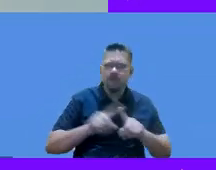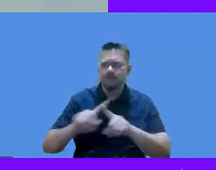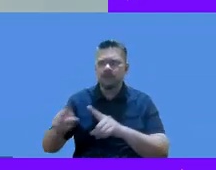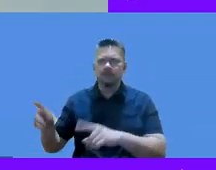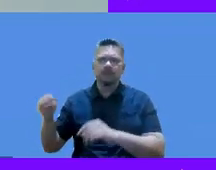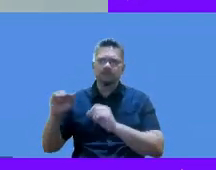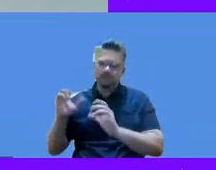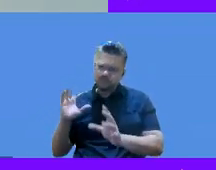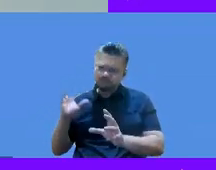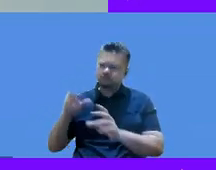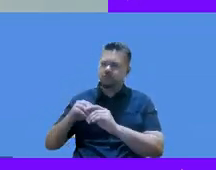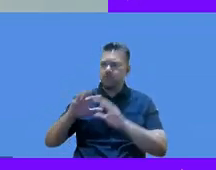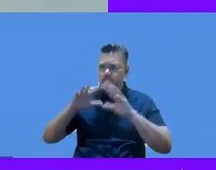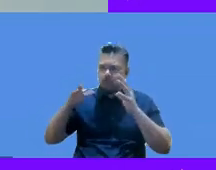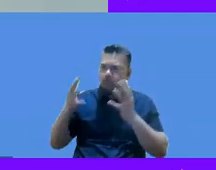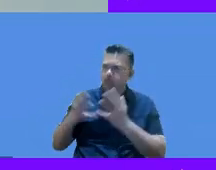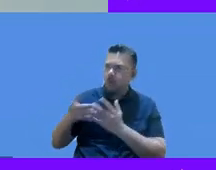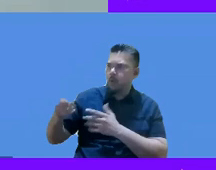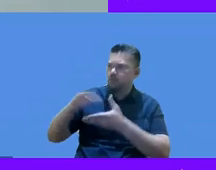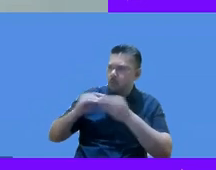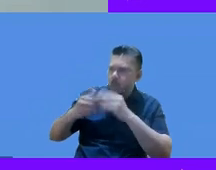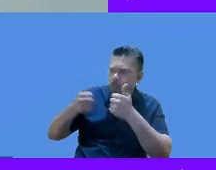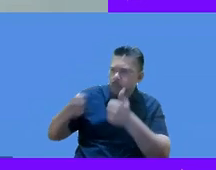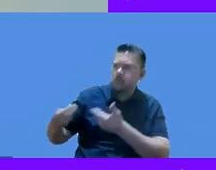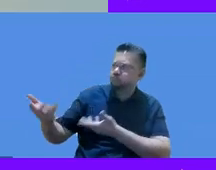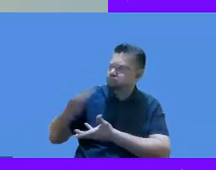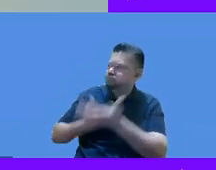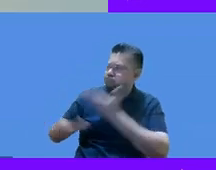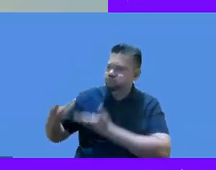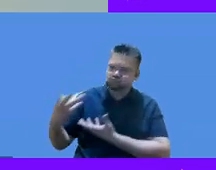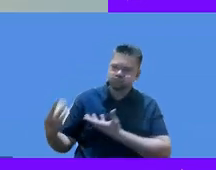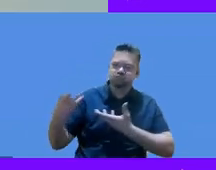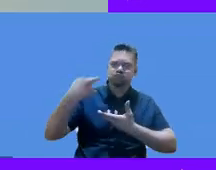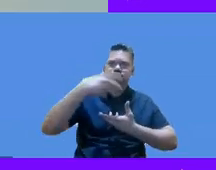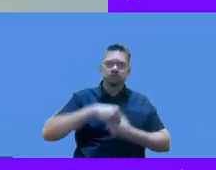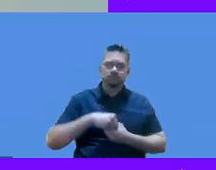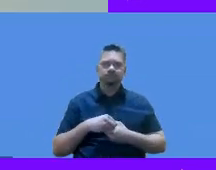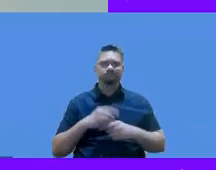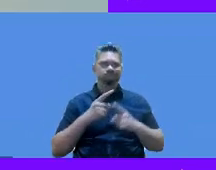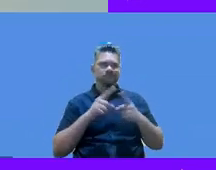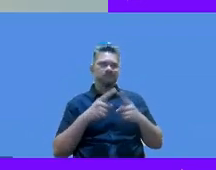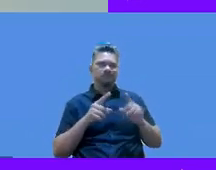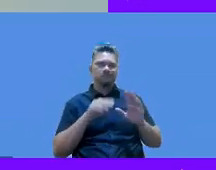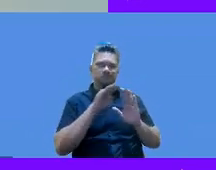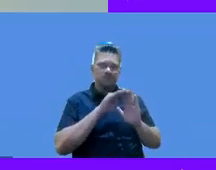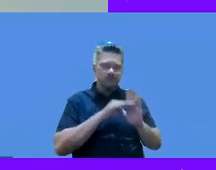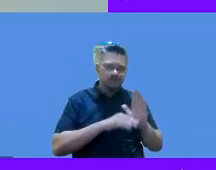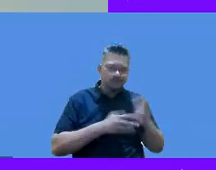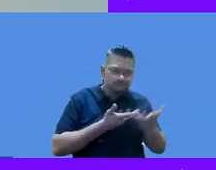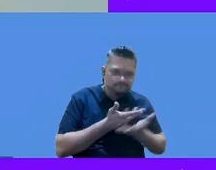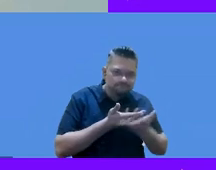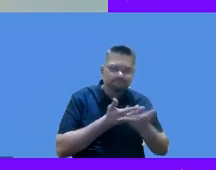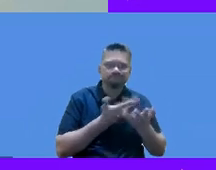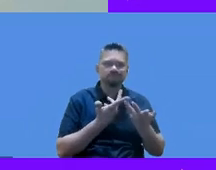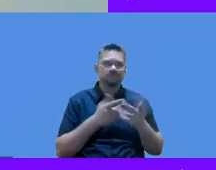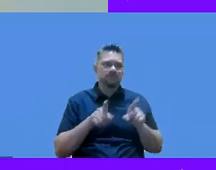and internationally. You will be able to participate in policy discussions and influence global agendas related to sexual and reproductive health and